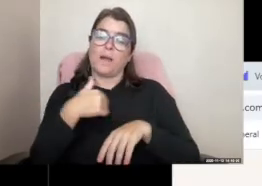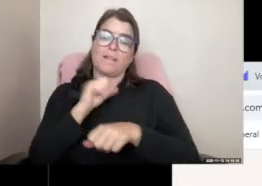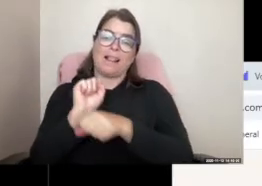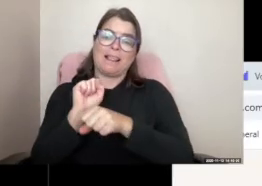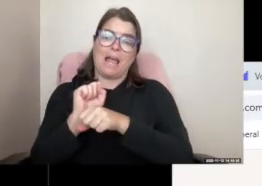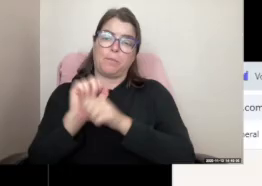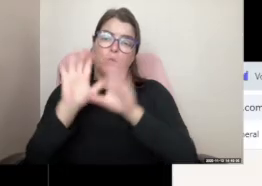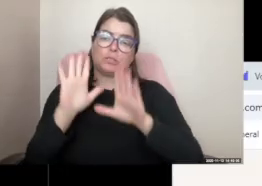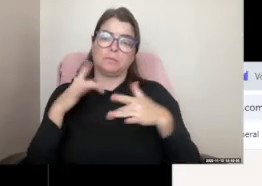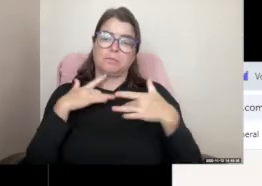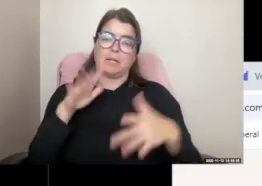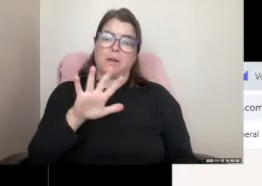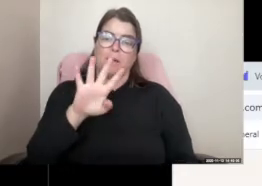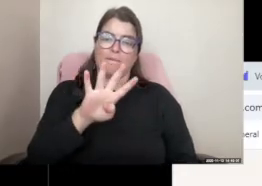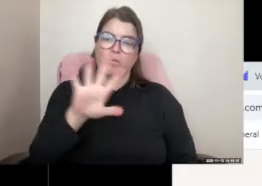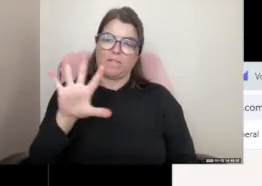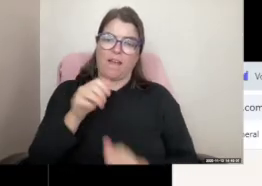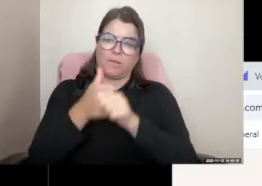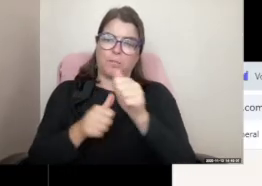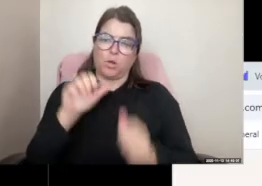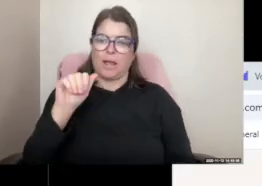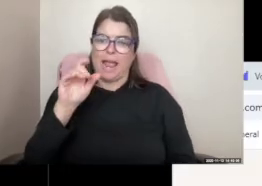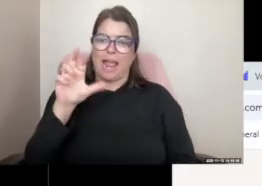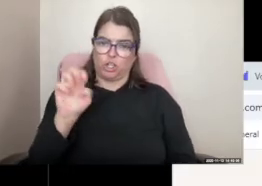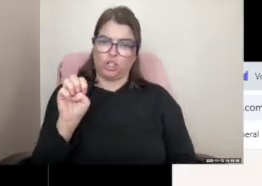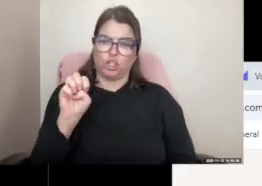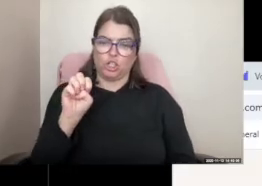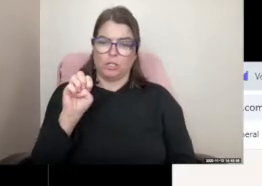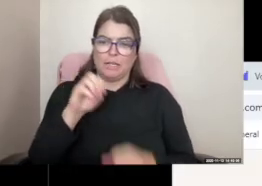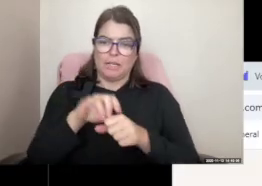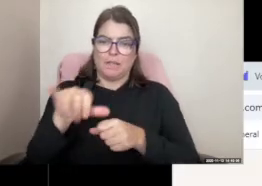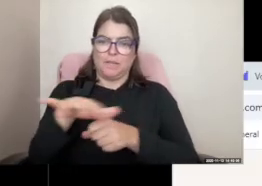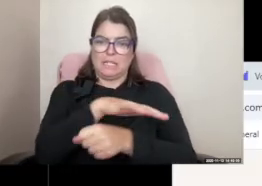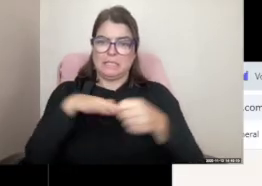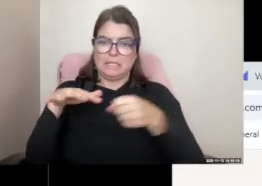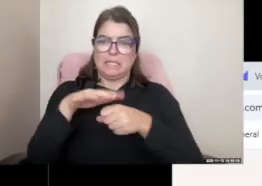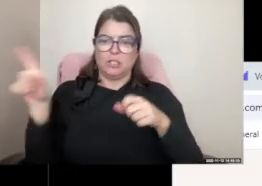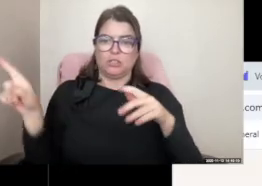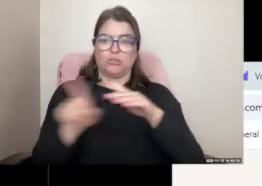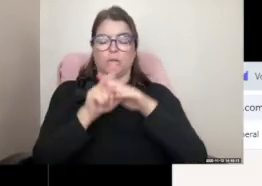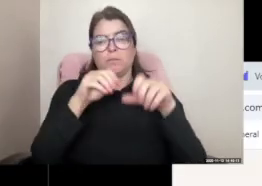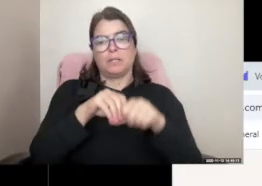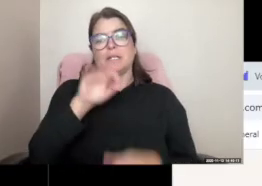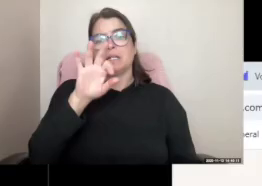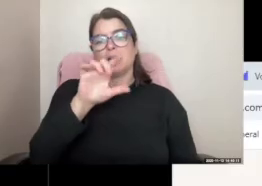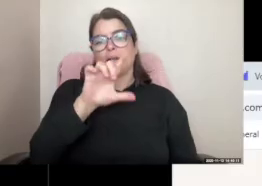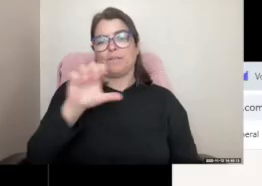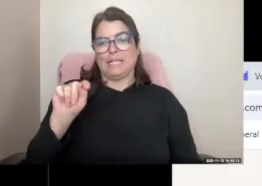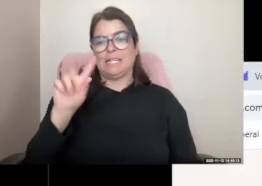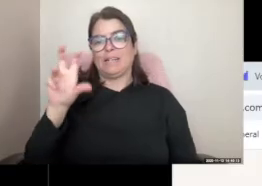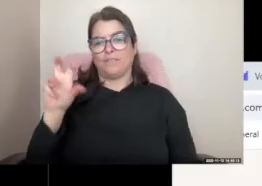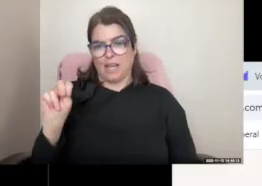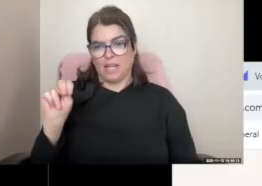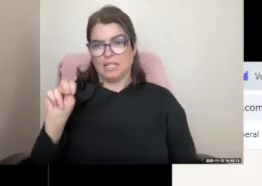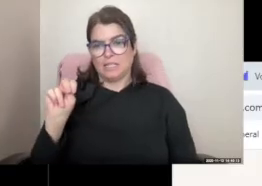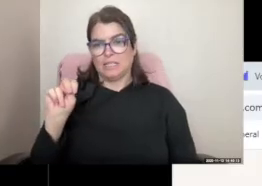And in our case, we are doing harvesting and we are doing tillage with our tractor. And at the same time, we